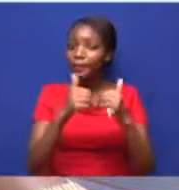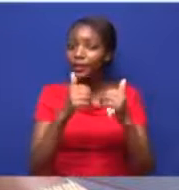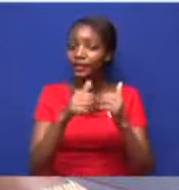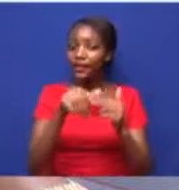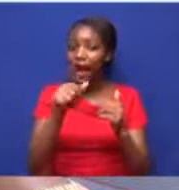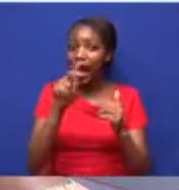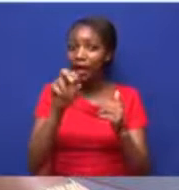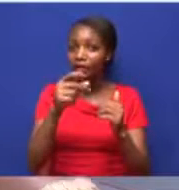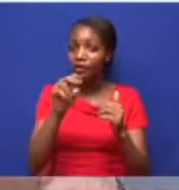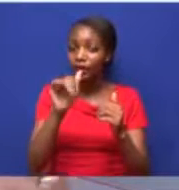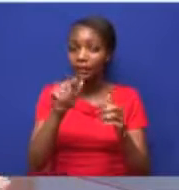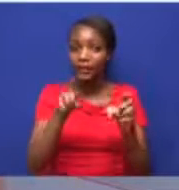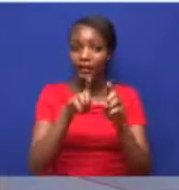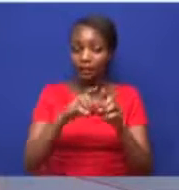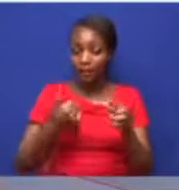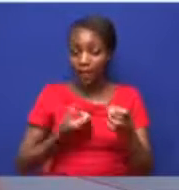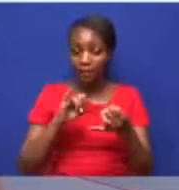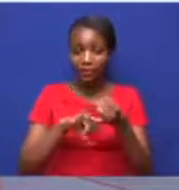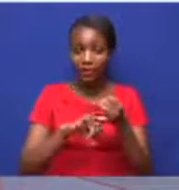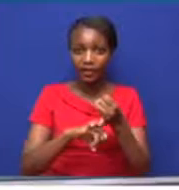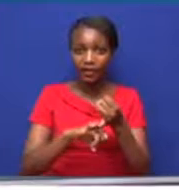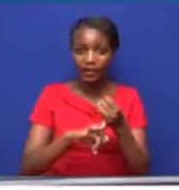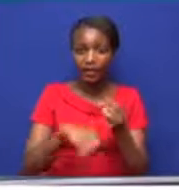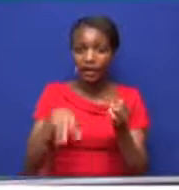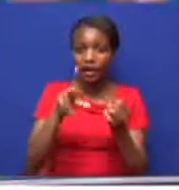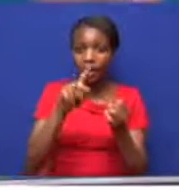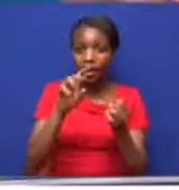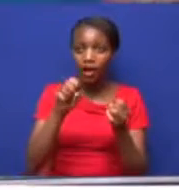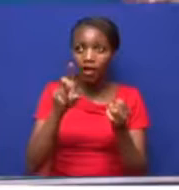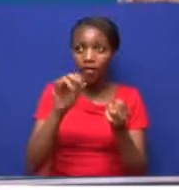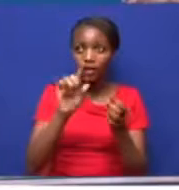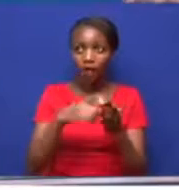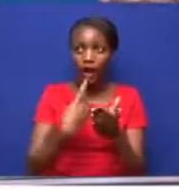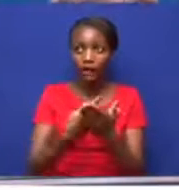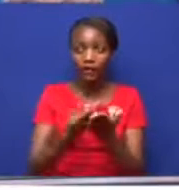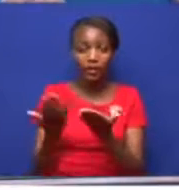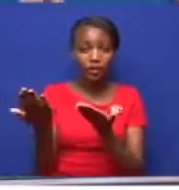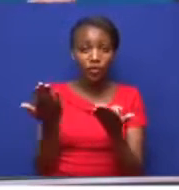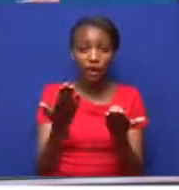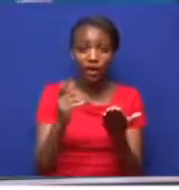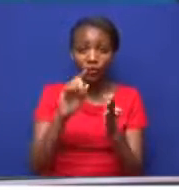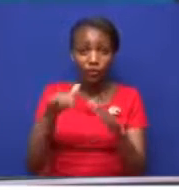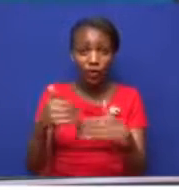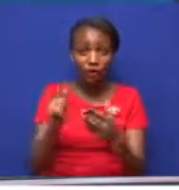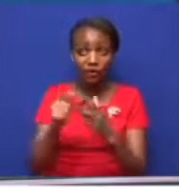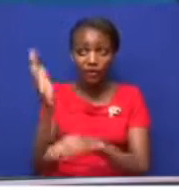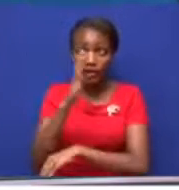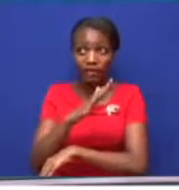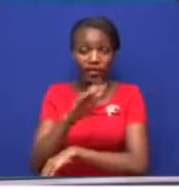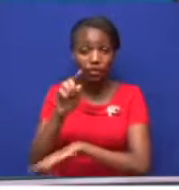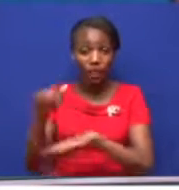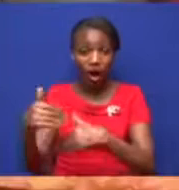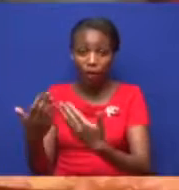Antony Ndiema, and of course his lovely wife, Nenoh. And karibuni sana, how are you doing this evening? How are